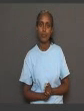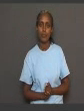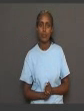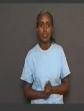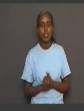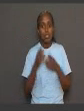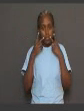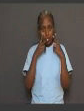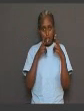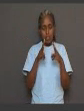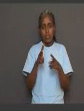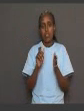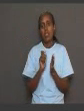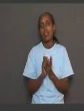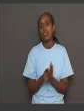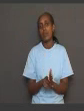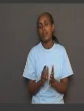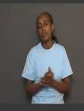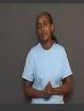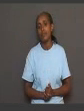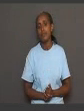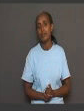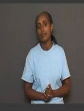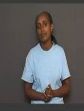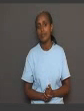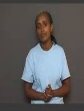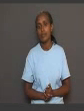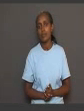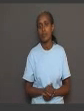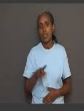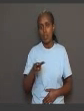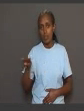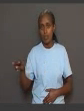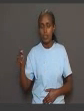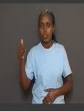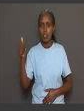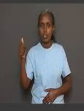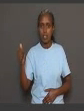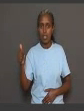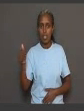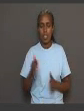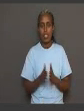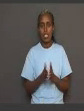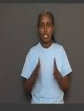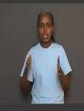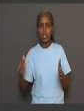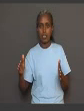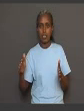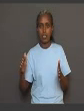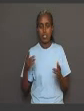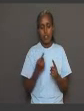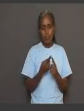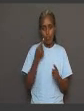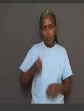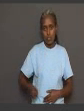Let us see an example. Vector A, extends from the